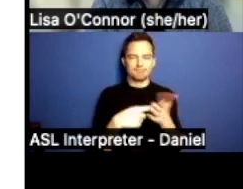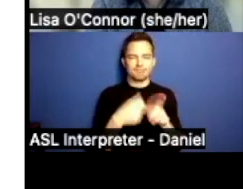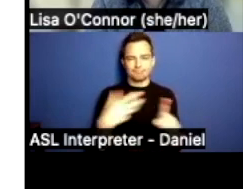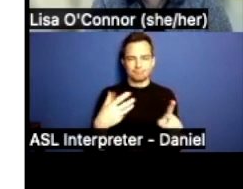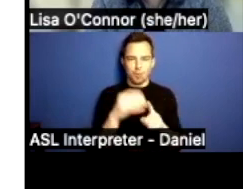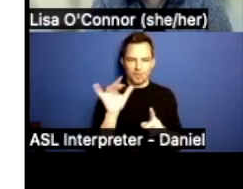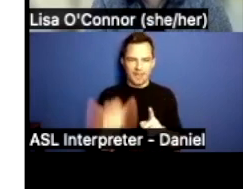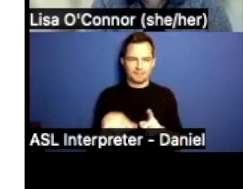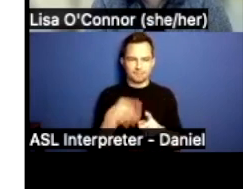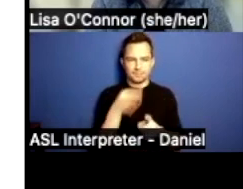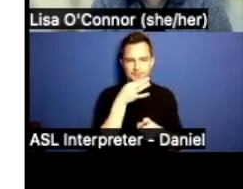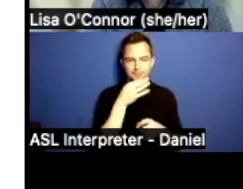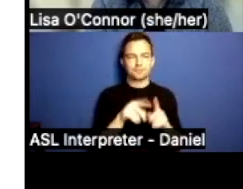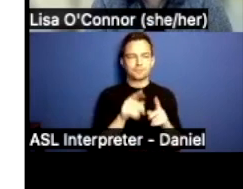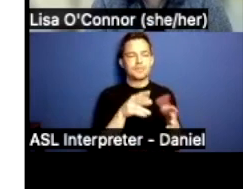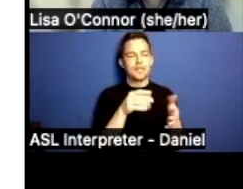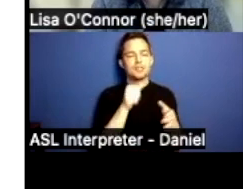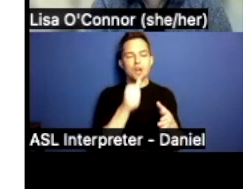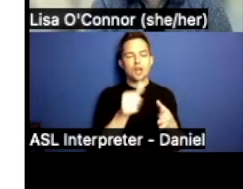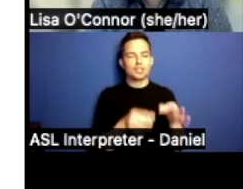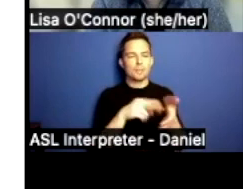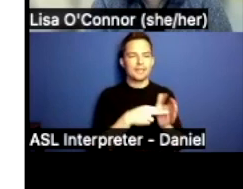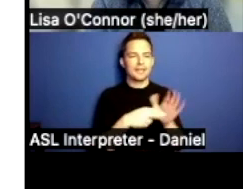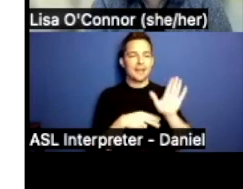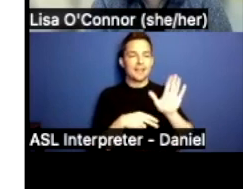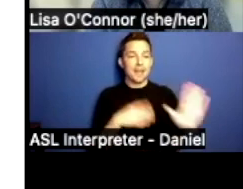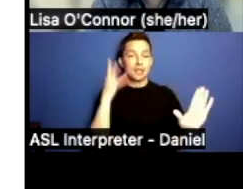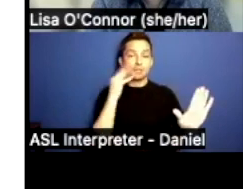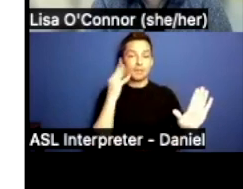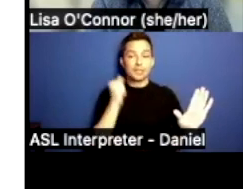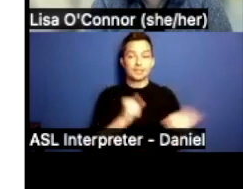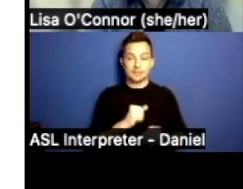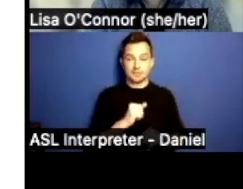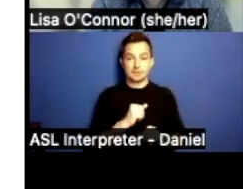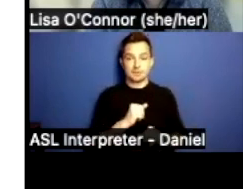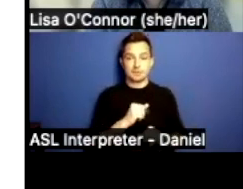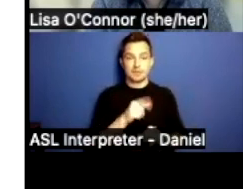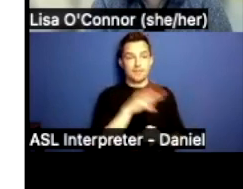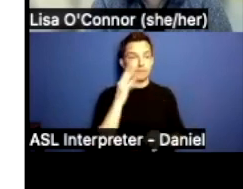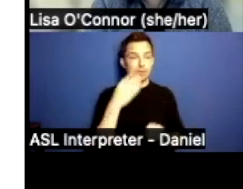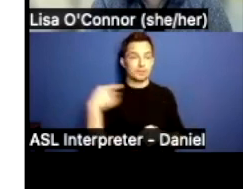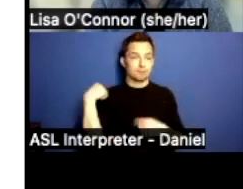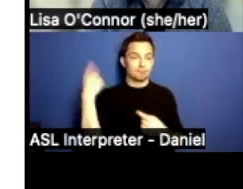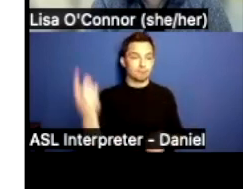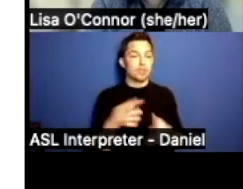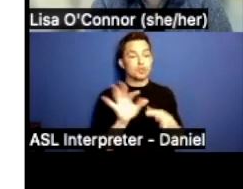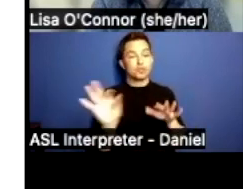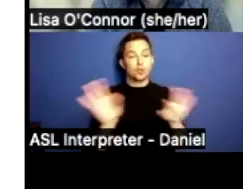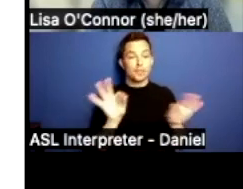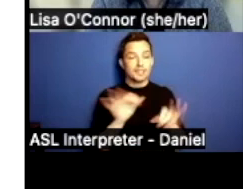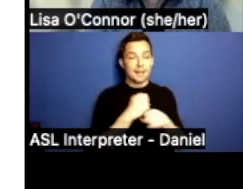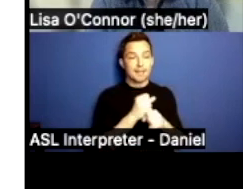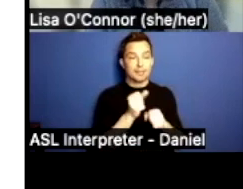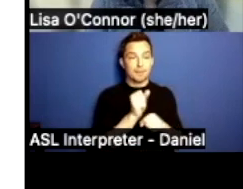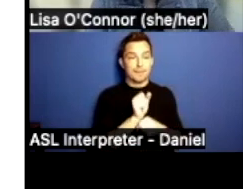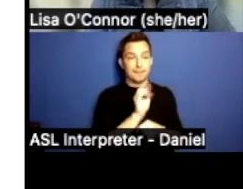that, but it means non-judgment about experiences that they have had, choices that they made to get safe, things